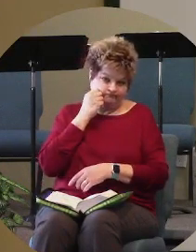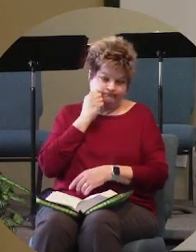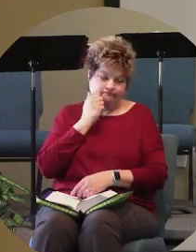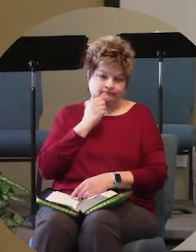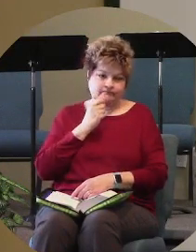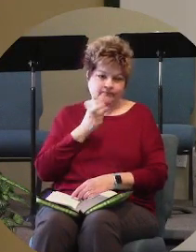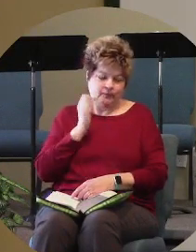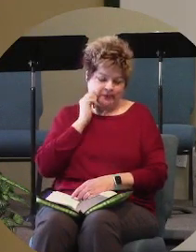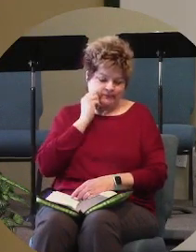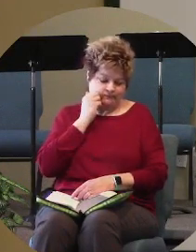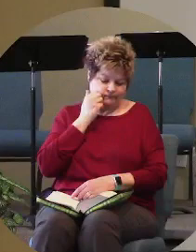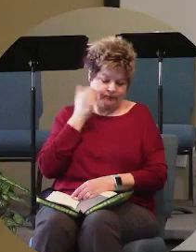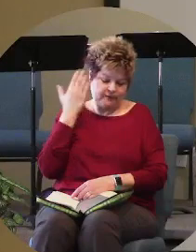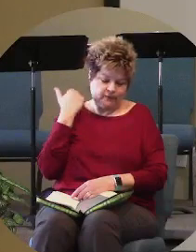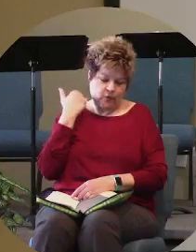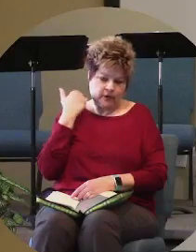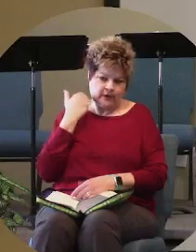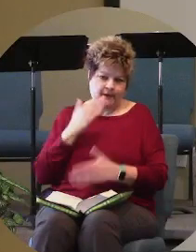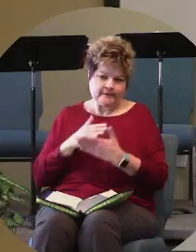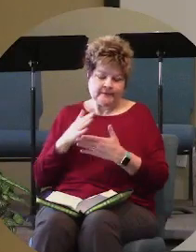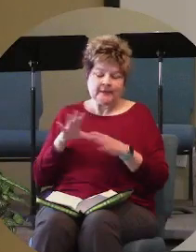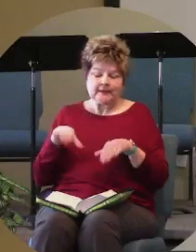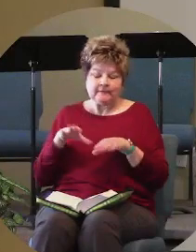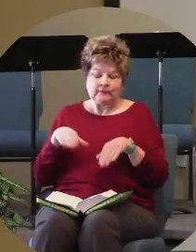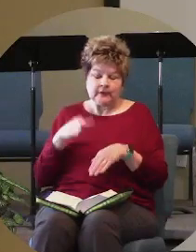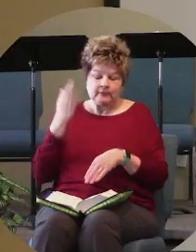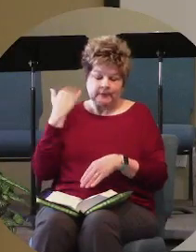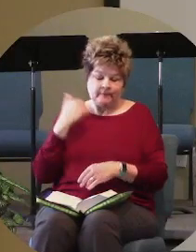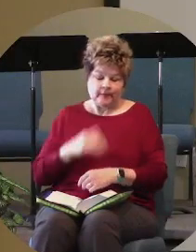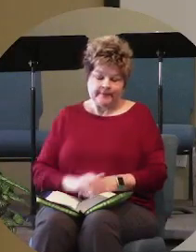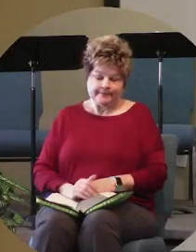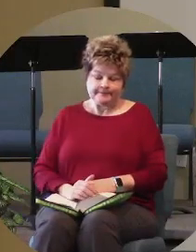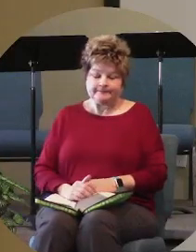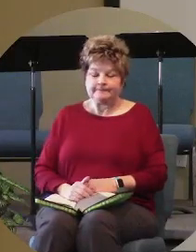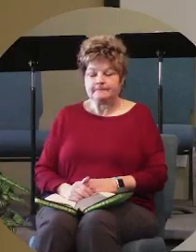Have you ever been ashamed of something that you've done?